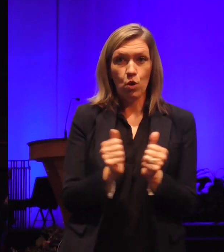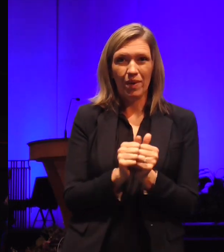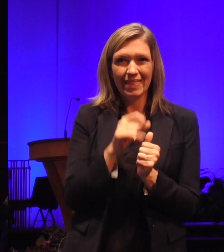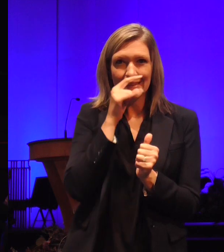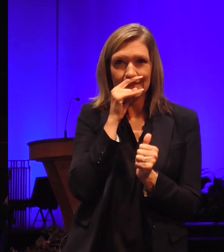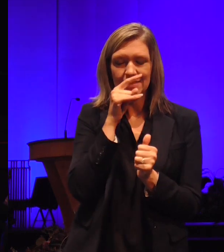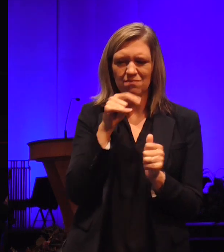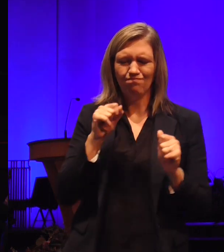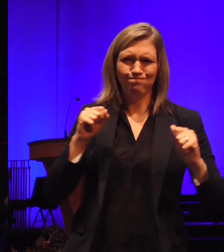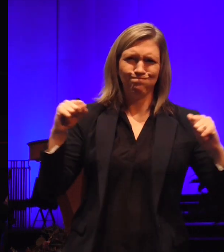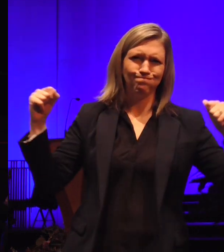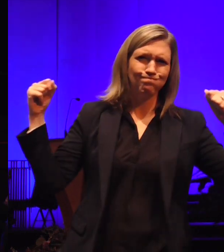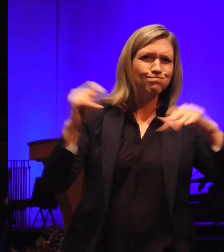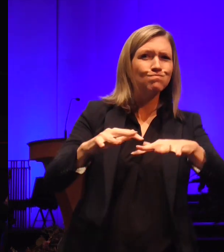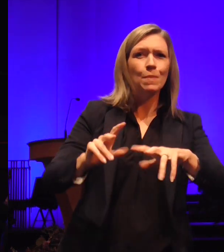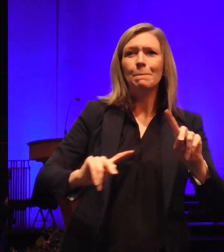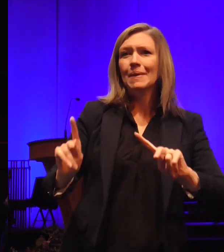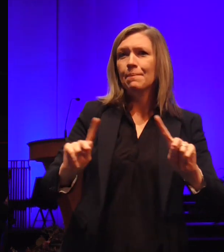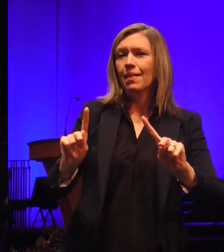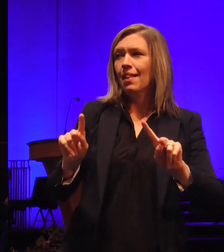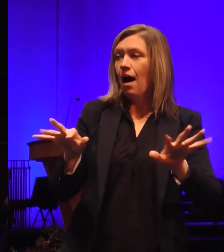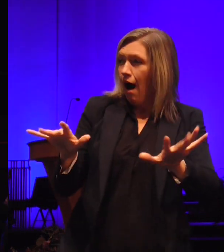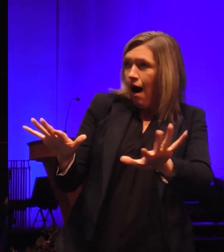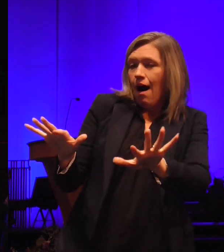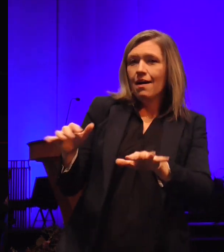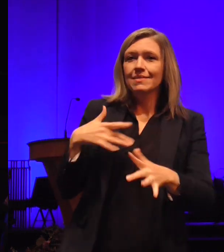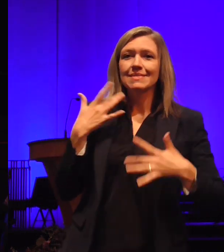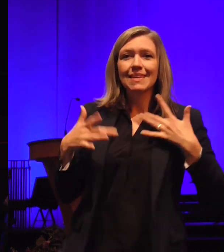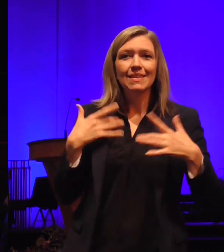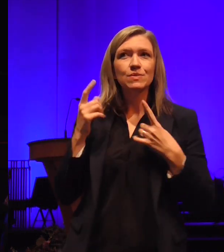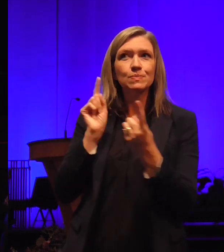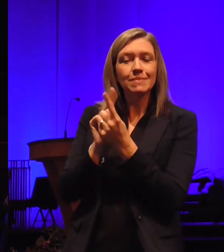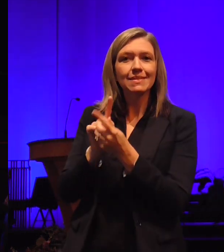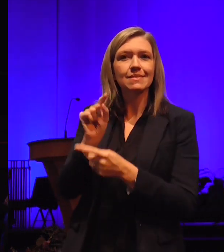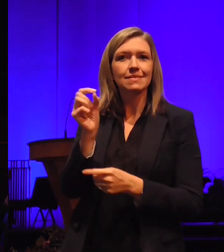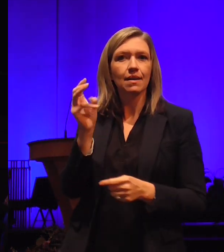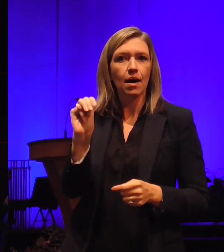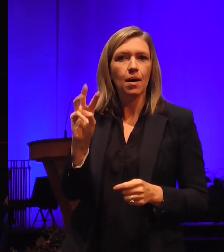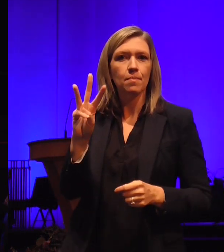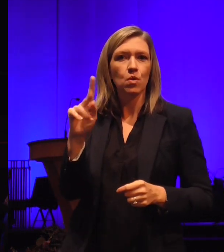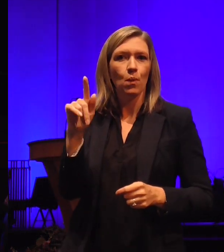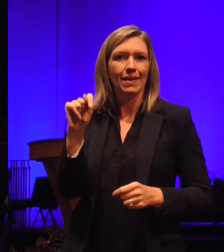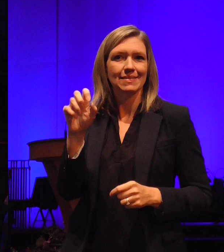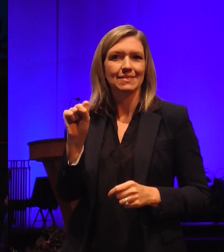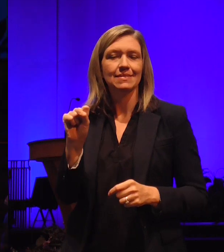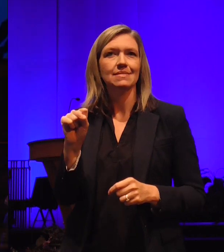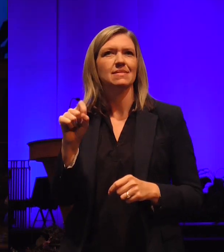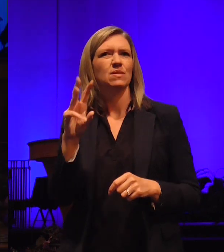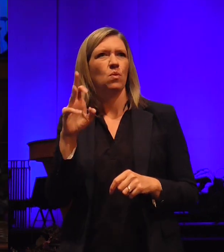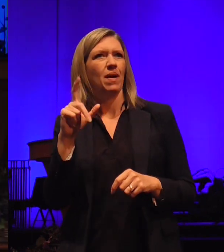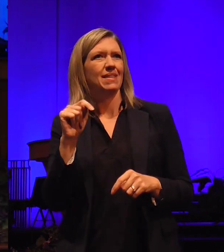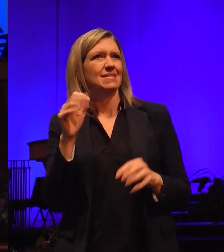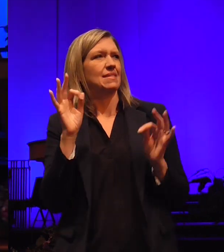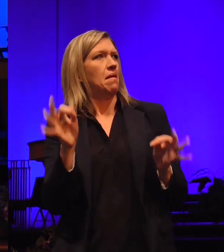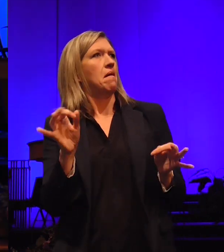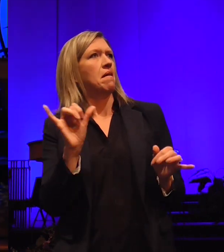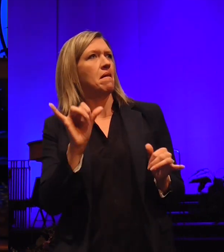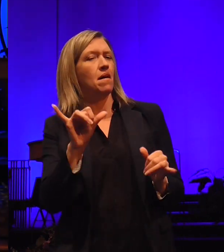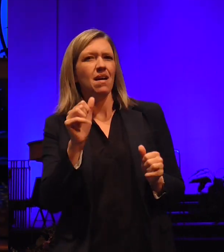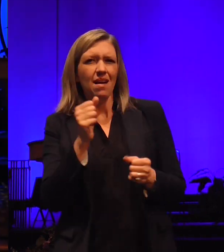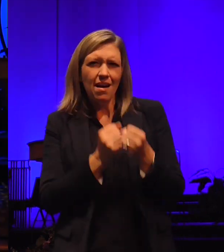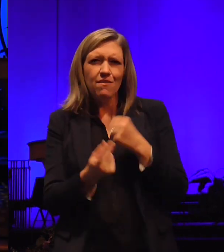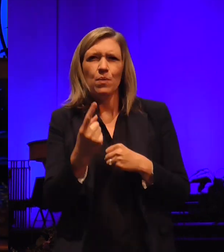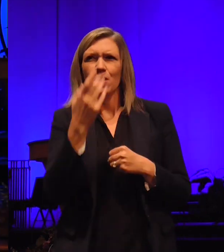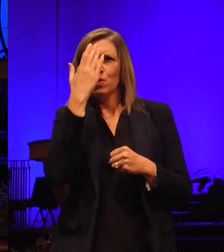by people. So excited to meet the great Tom Waits. And Waits concludes, "Everybody knows me at the